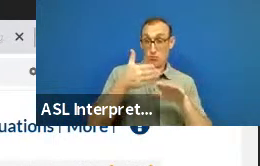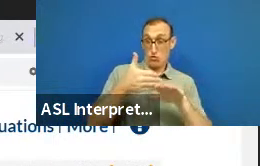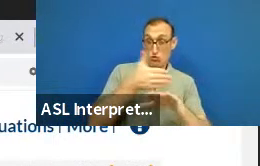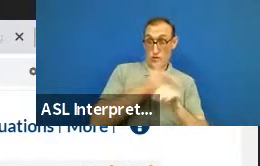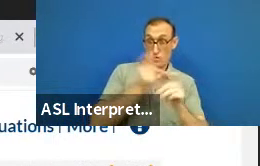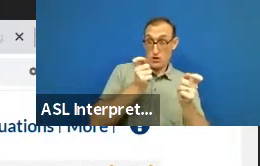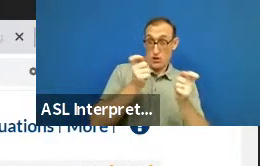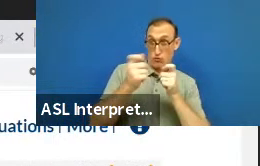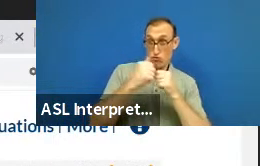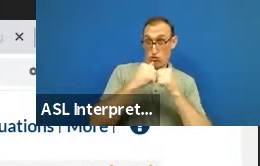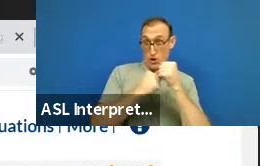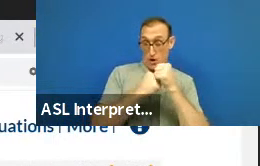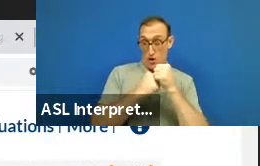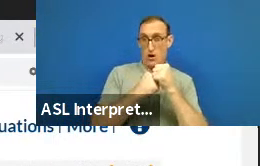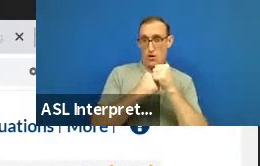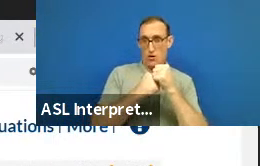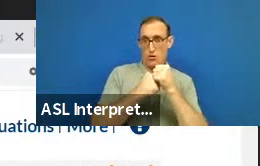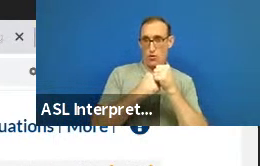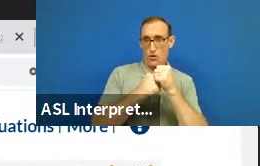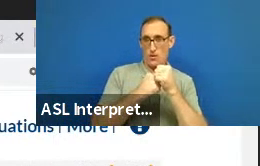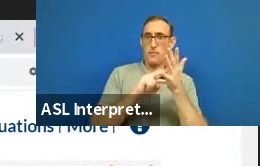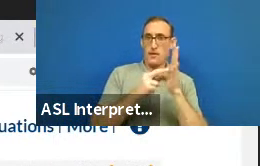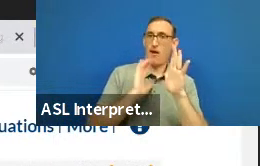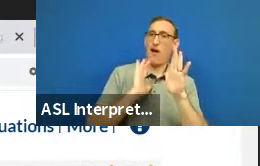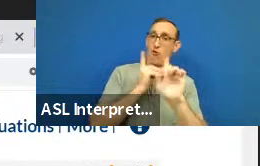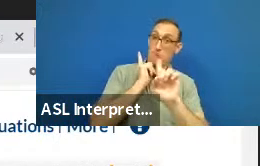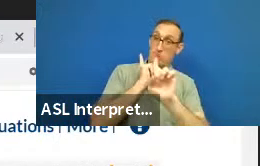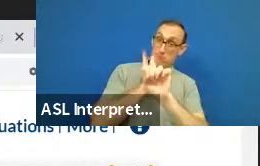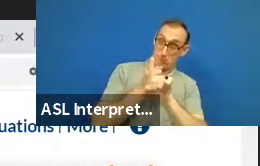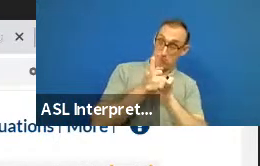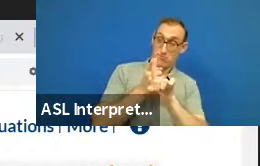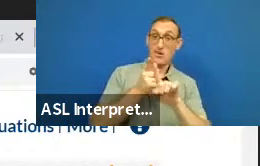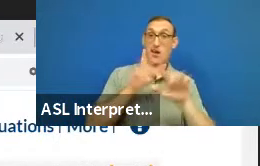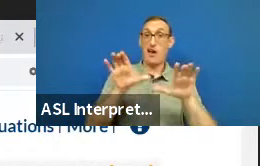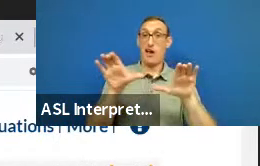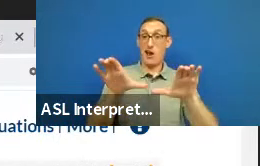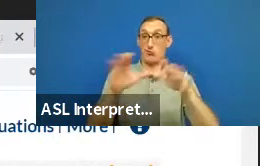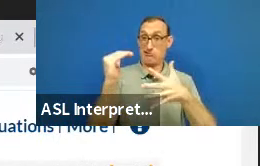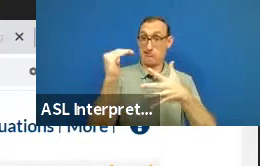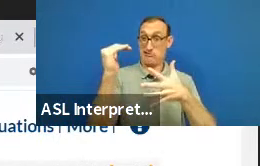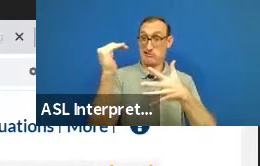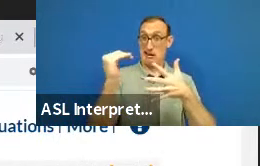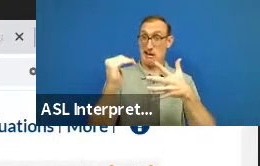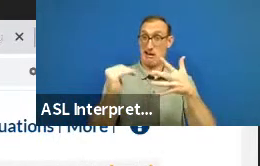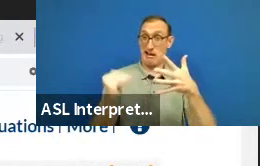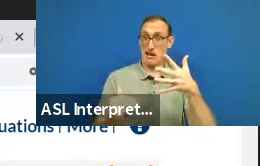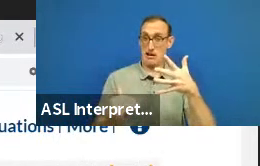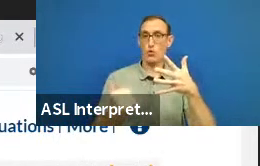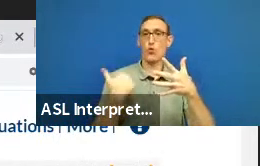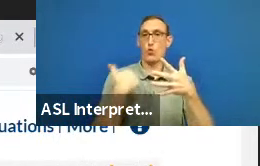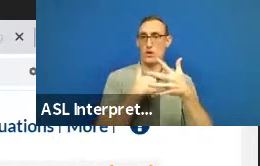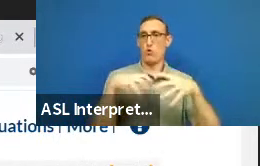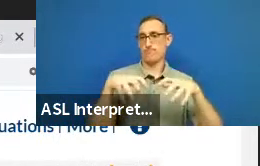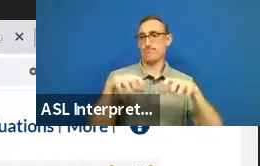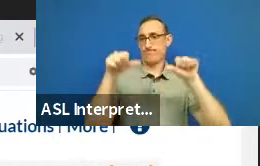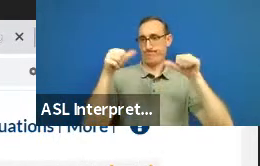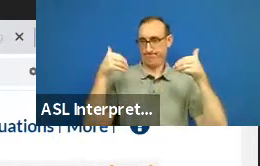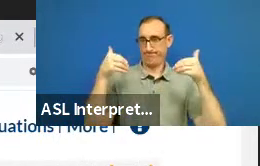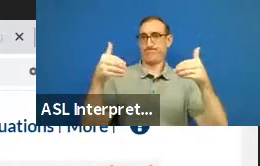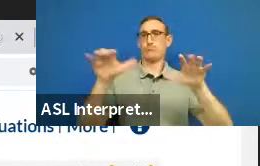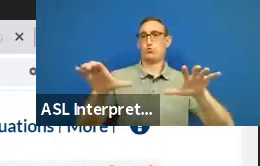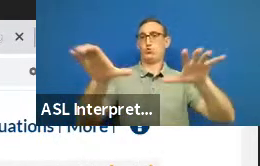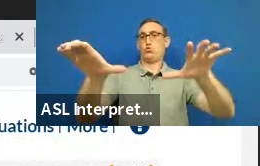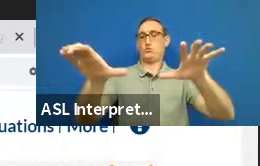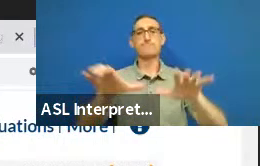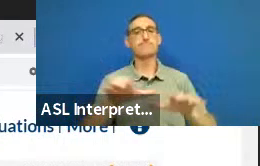considered our, I think our objectives. And then maybe these action steps would be the actions that we're gonna take.